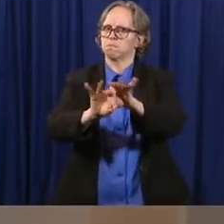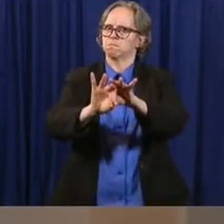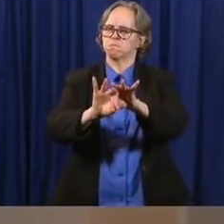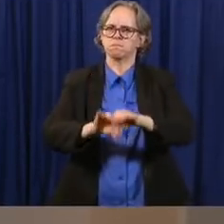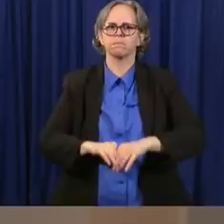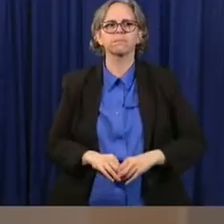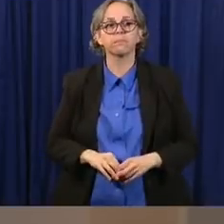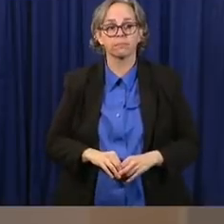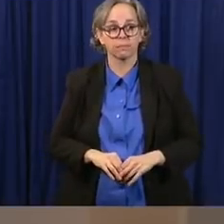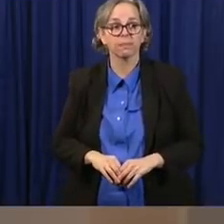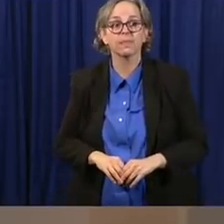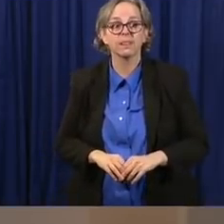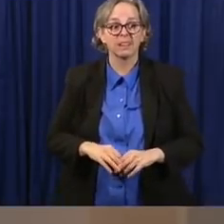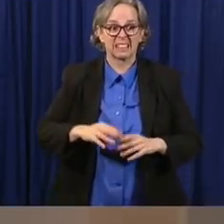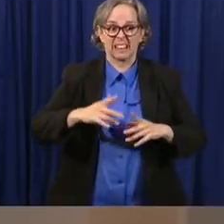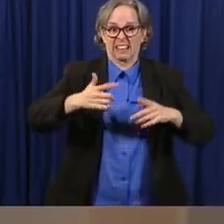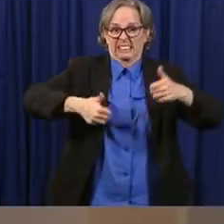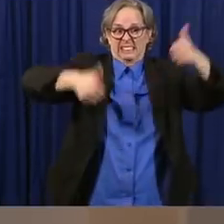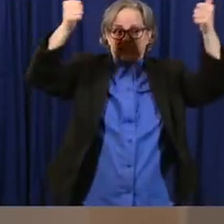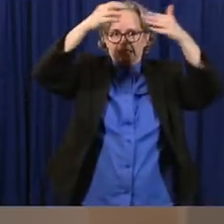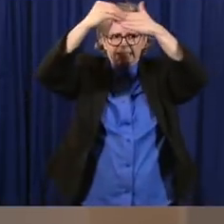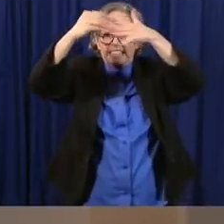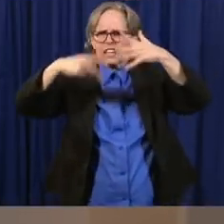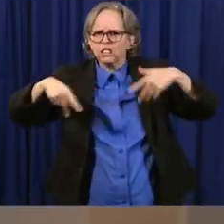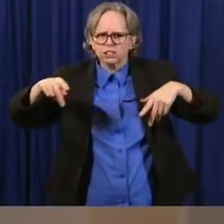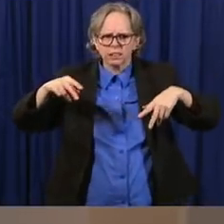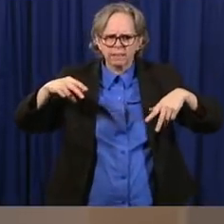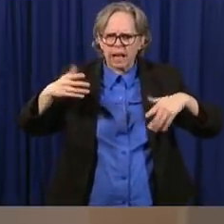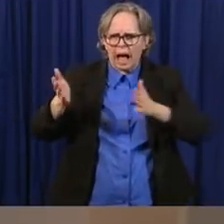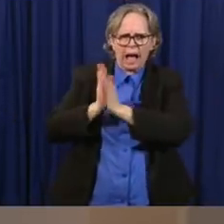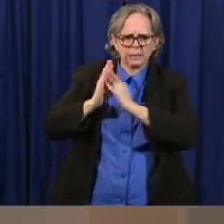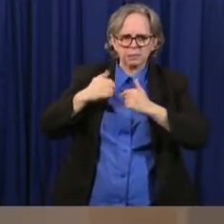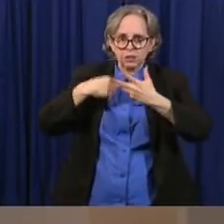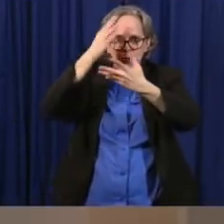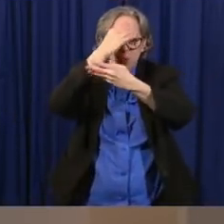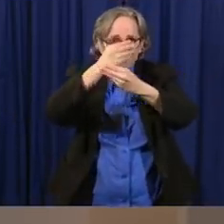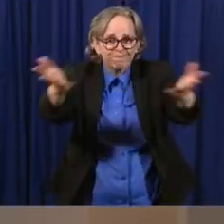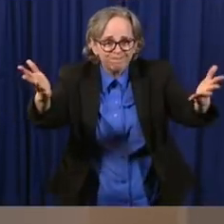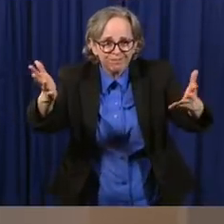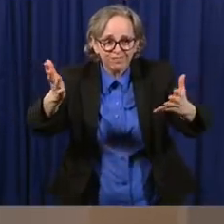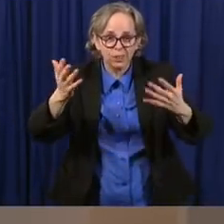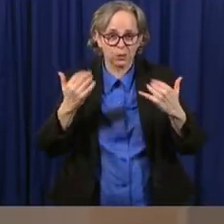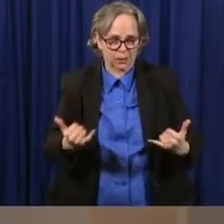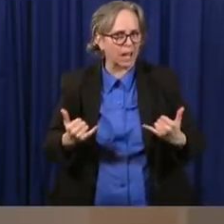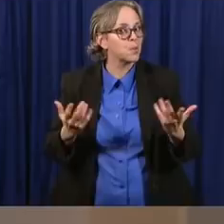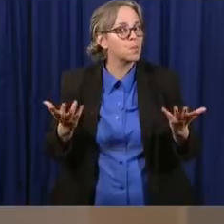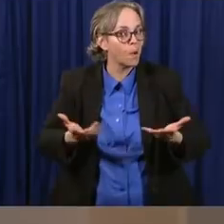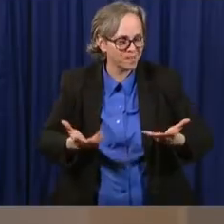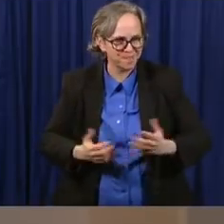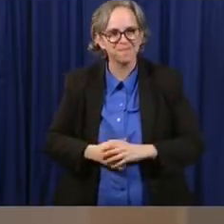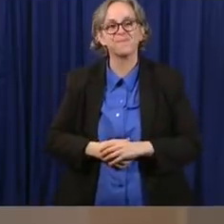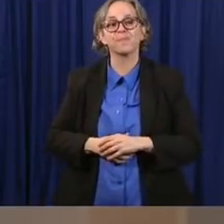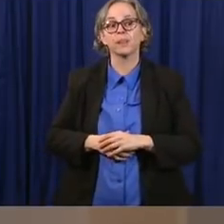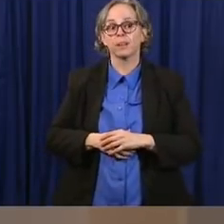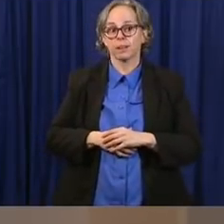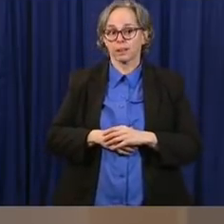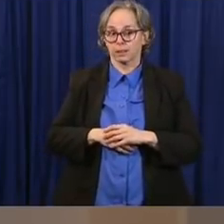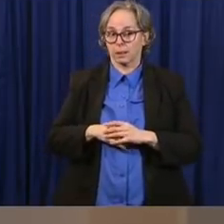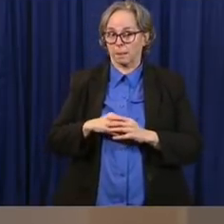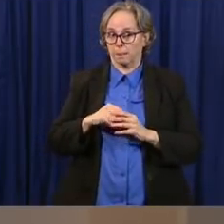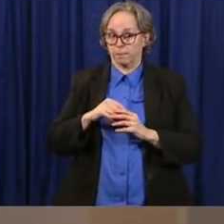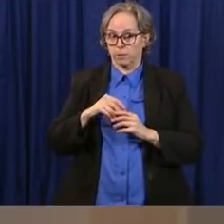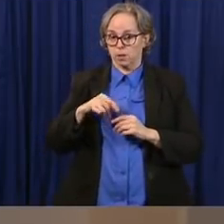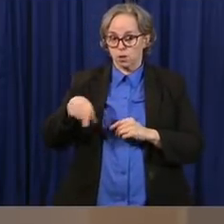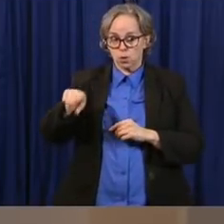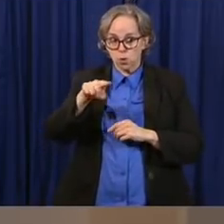of the transit authorities wanted me to remind folks is that the only people that are supposed to be out there are people who are doing